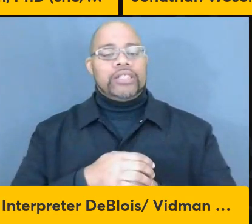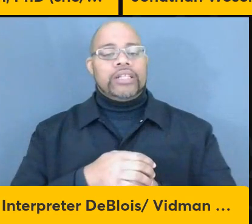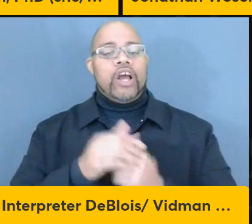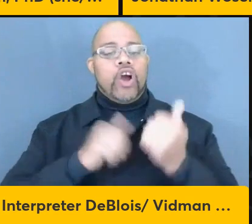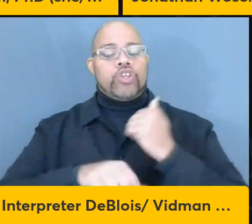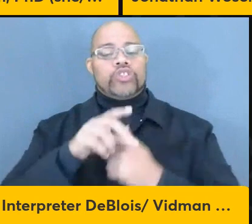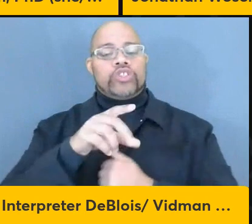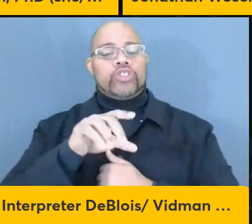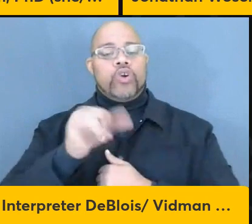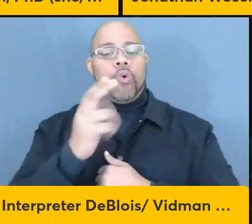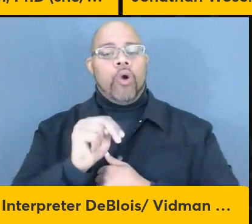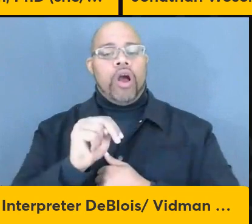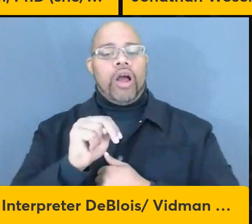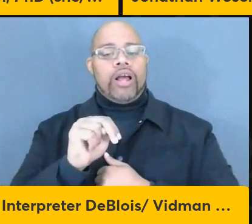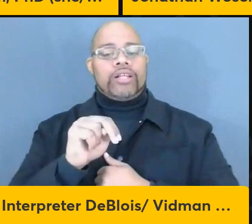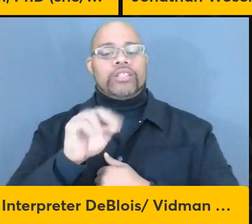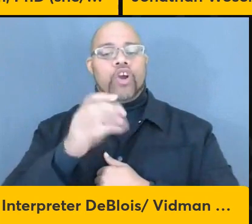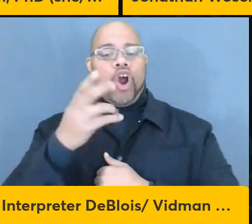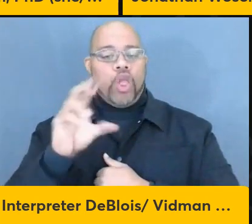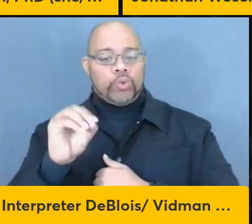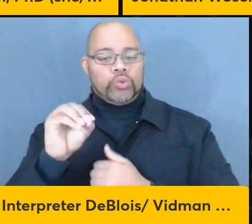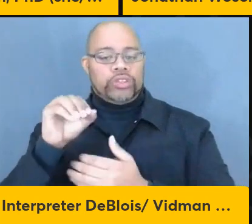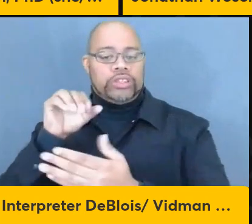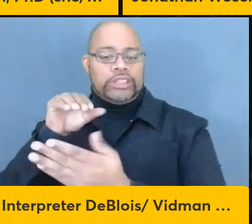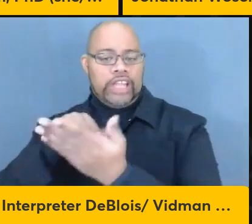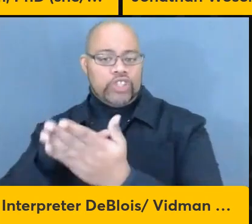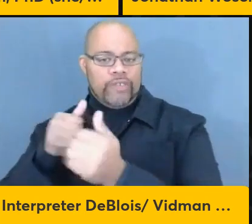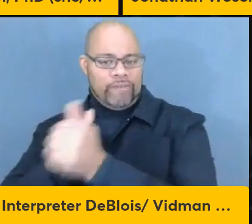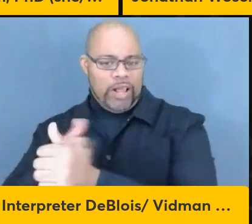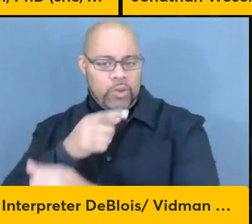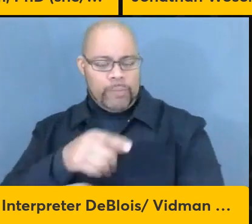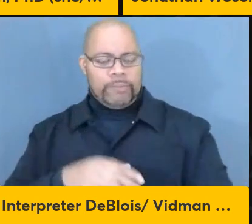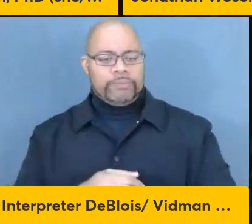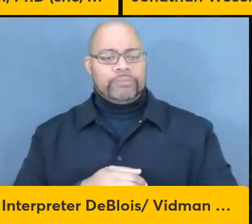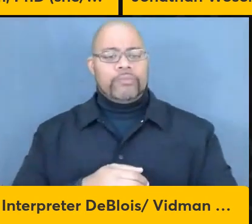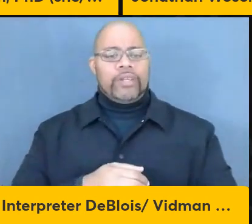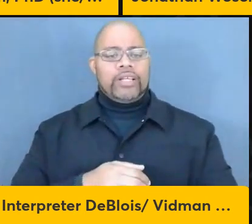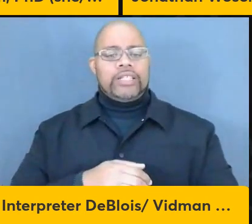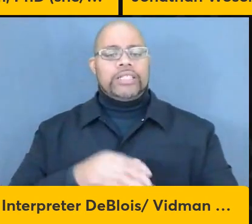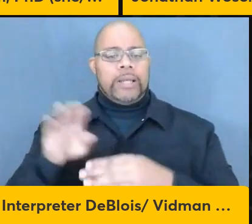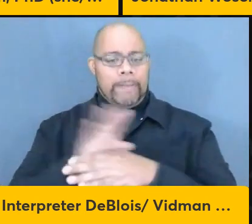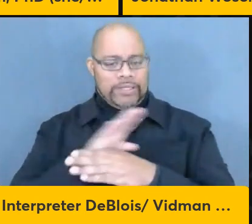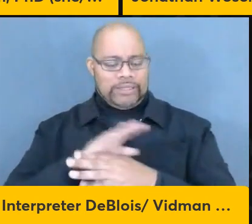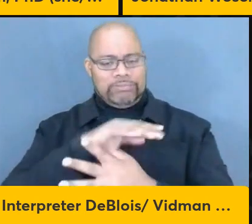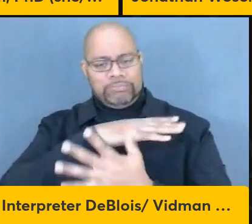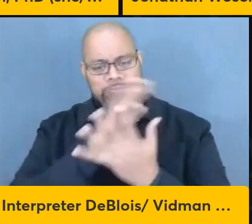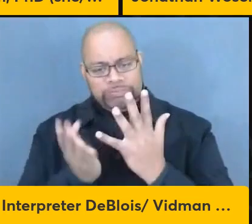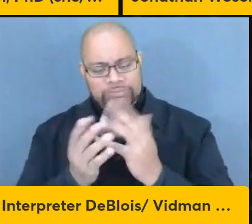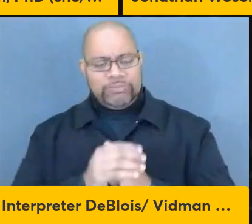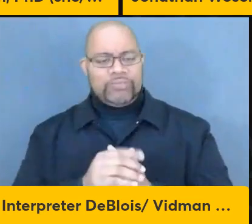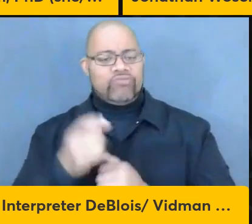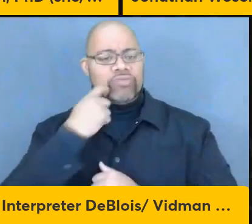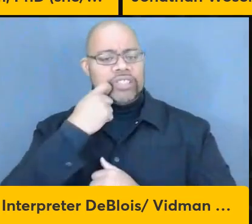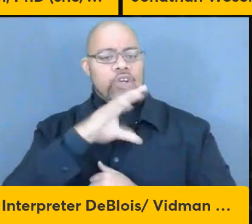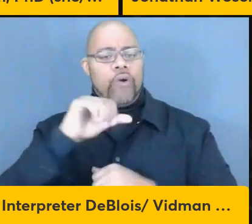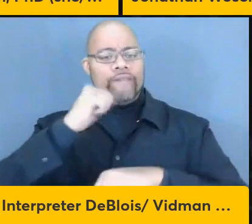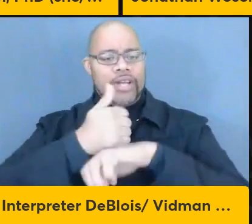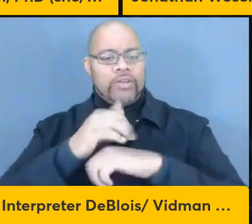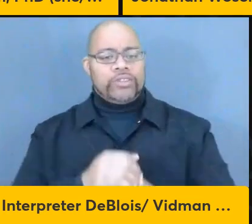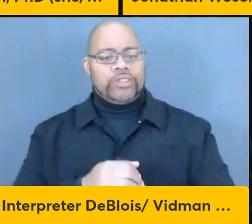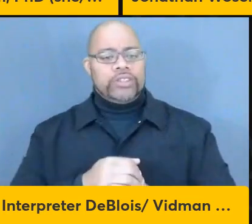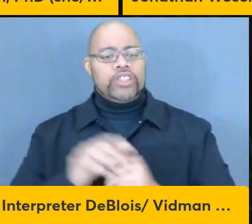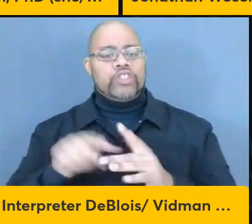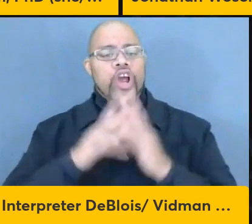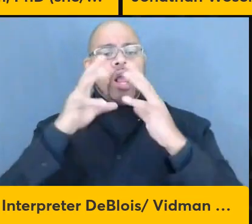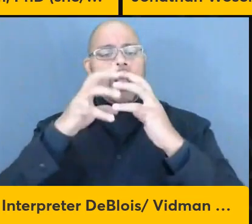Carlos Zuniga-Flacker. With an interest in entrepreneurship, he recently co-founded a startup